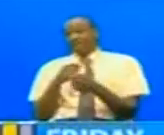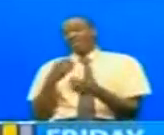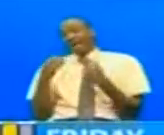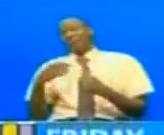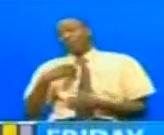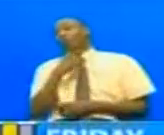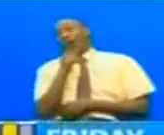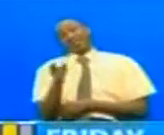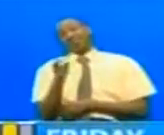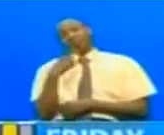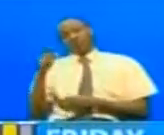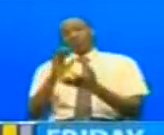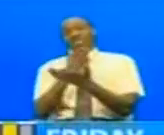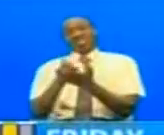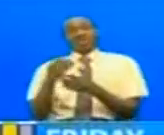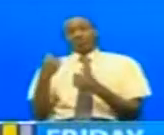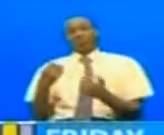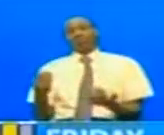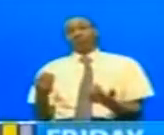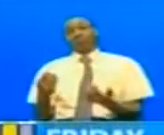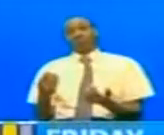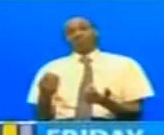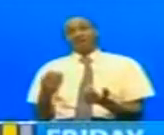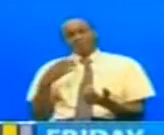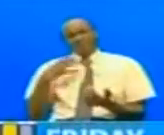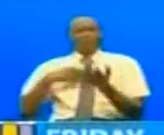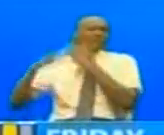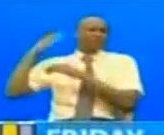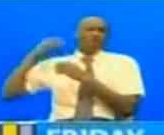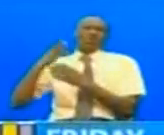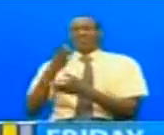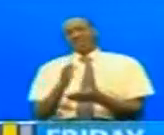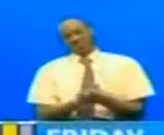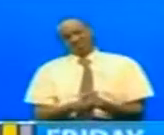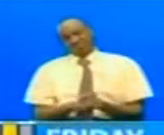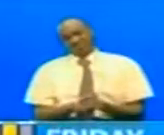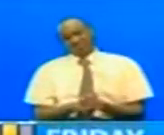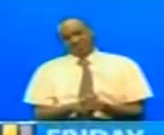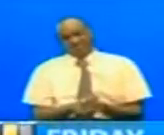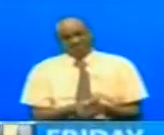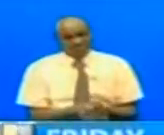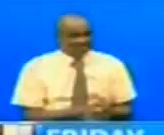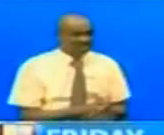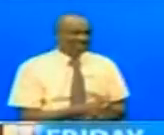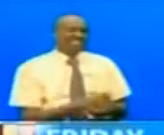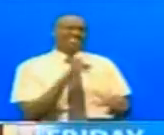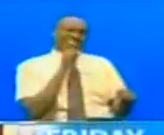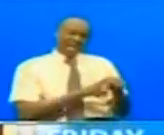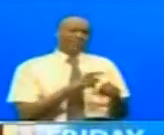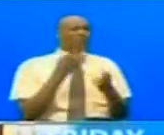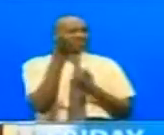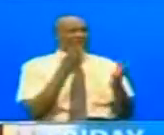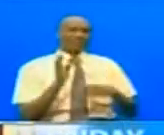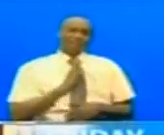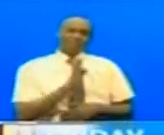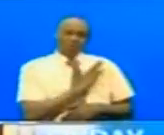know the lion's share is given to people who've been there for such a long but time? But to serve in a board is not like a job. Mm-hmm.